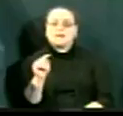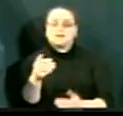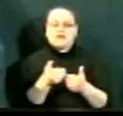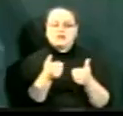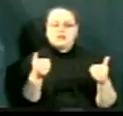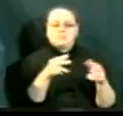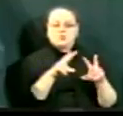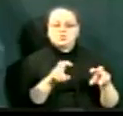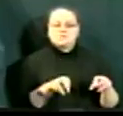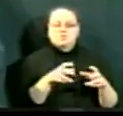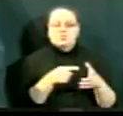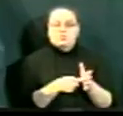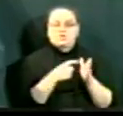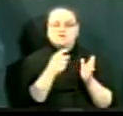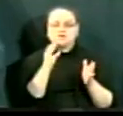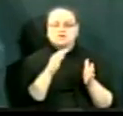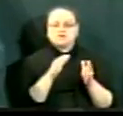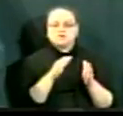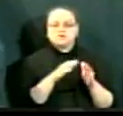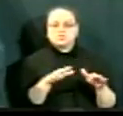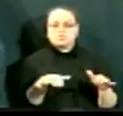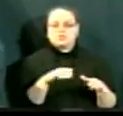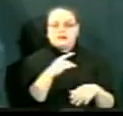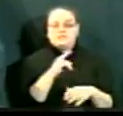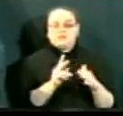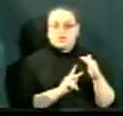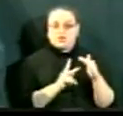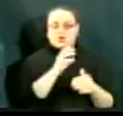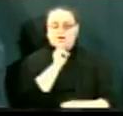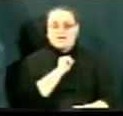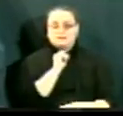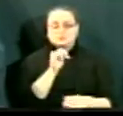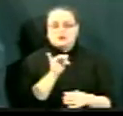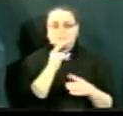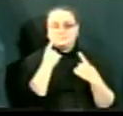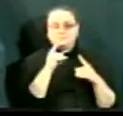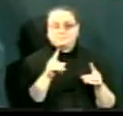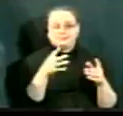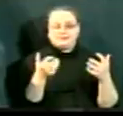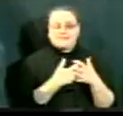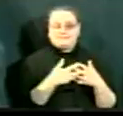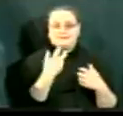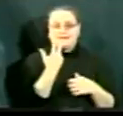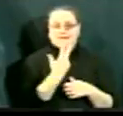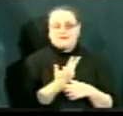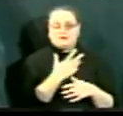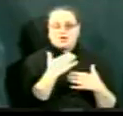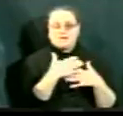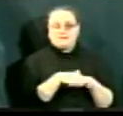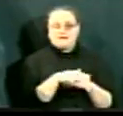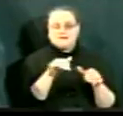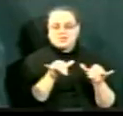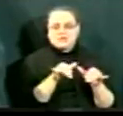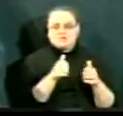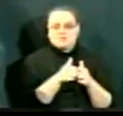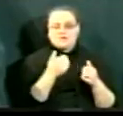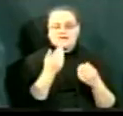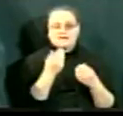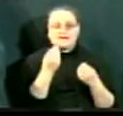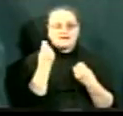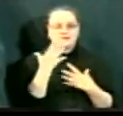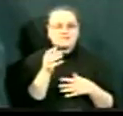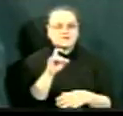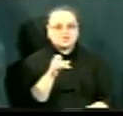assessment requires children of kindergarten age to also successfully meet these 3 combined standards with an informational